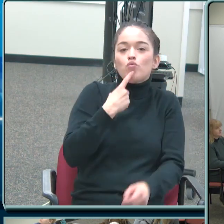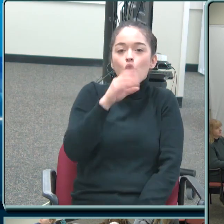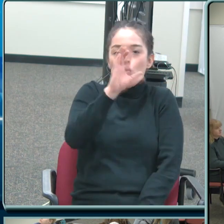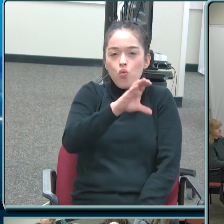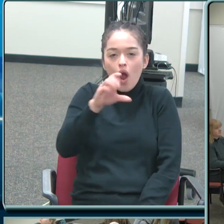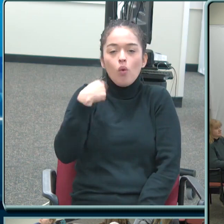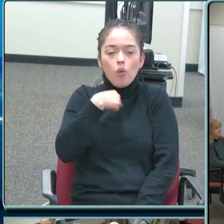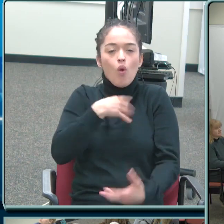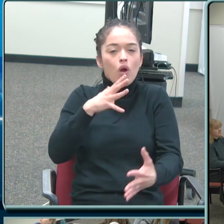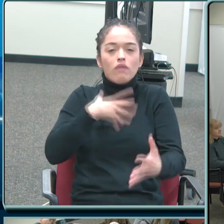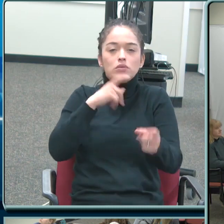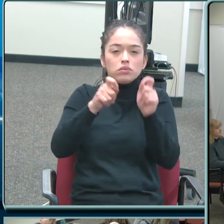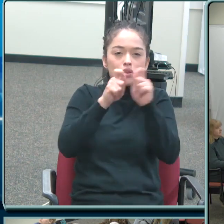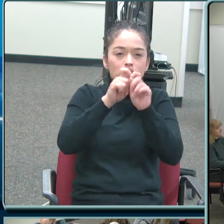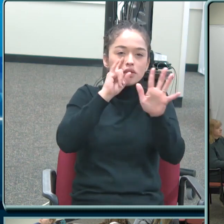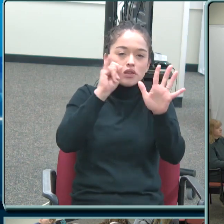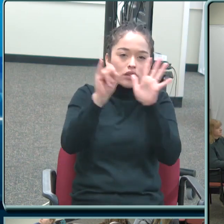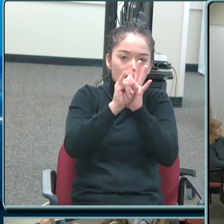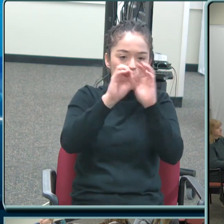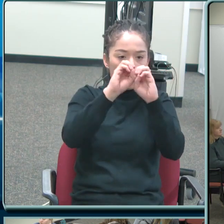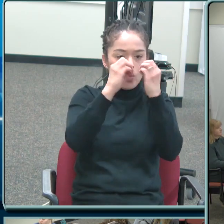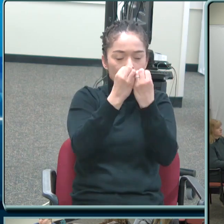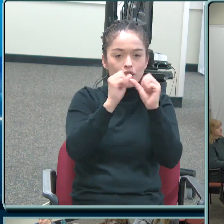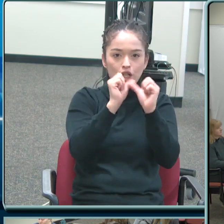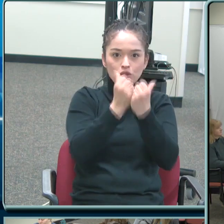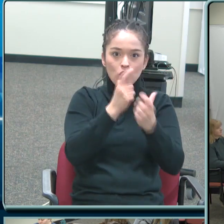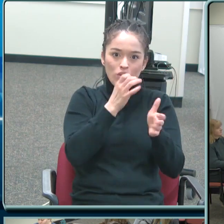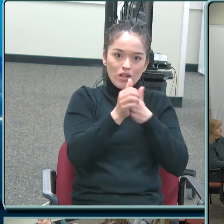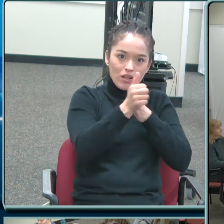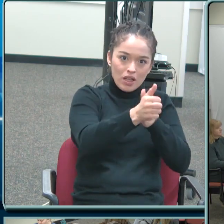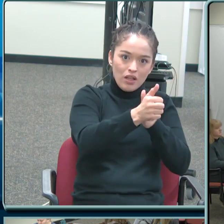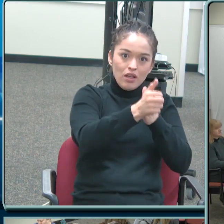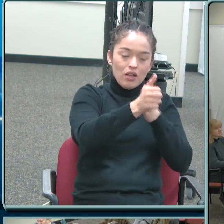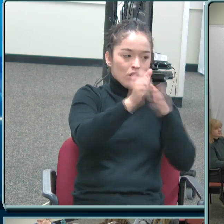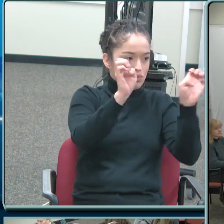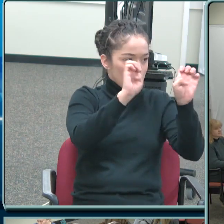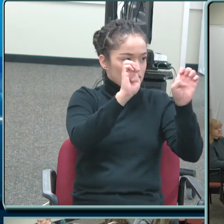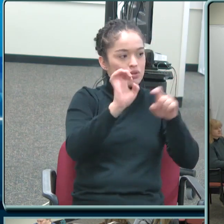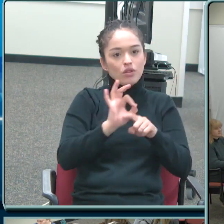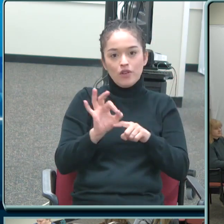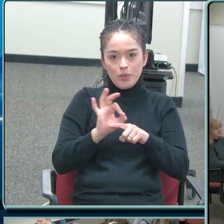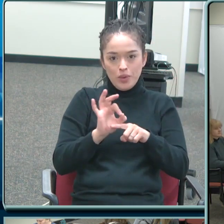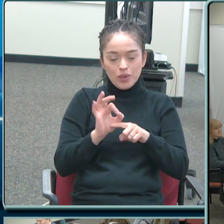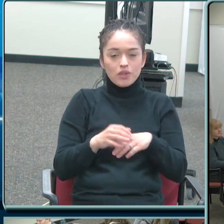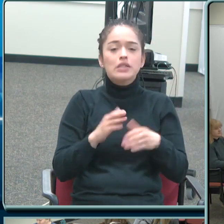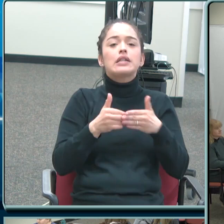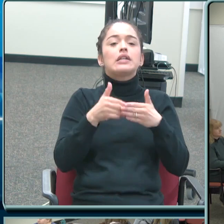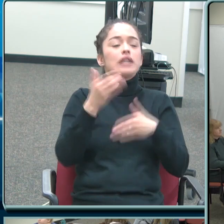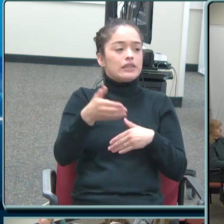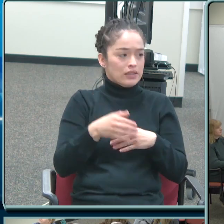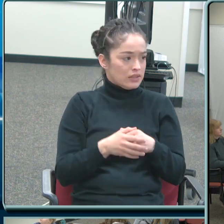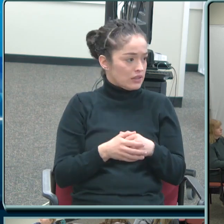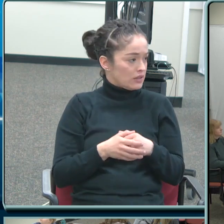identified organizations and agencies that lead each of these emergency support functions. Next slide.